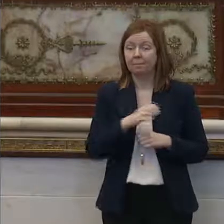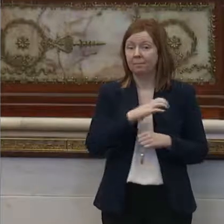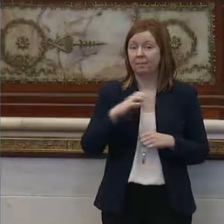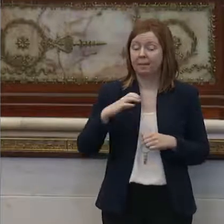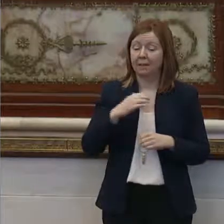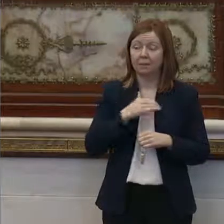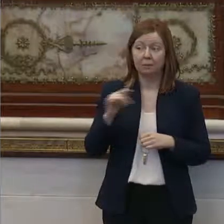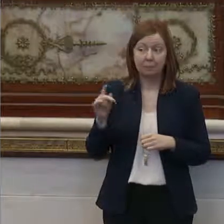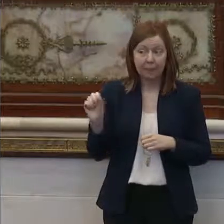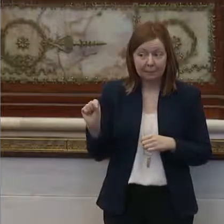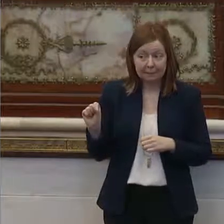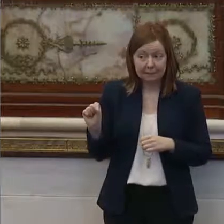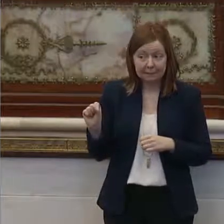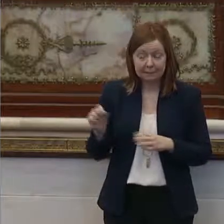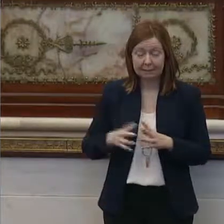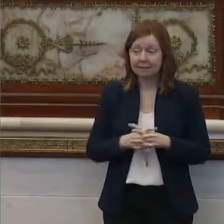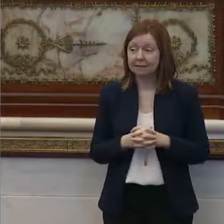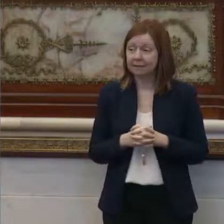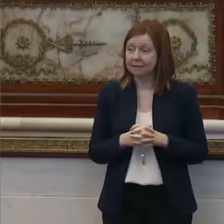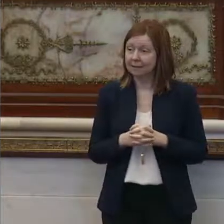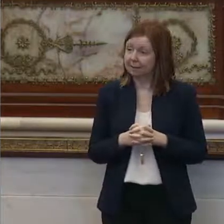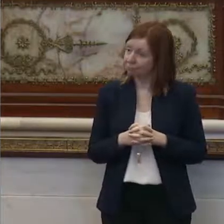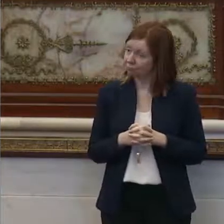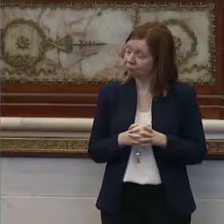Councilmember Thomas.